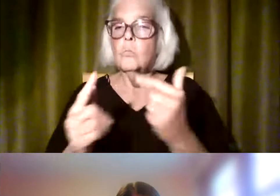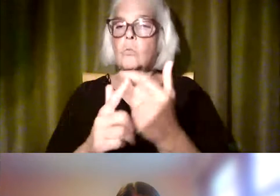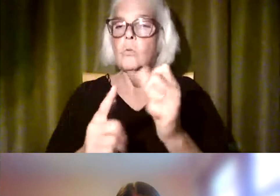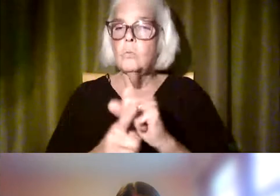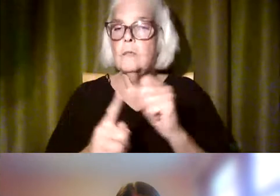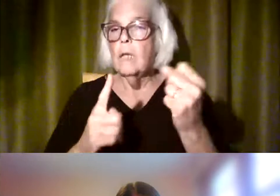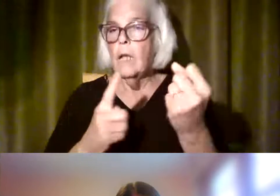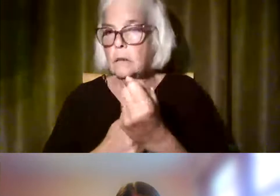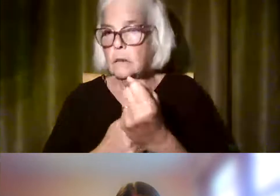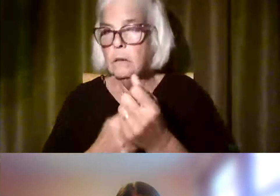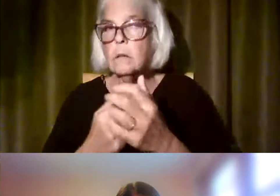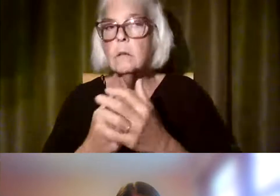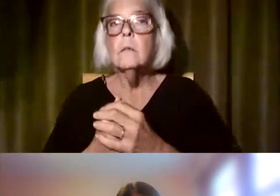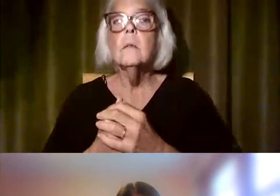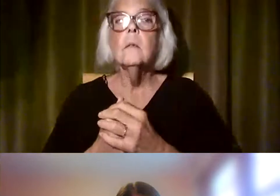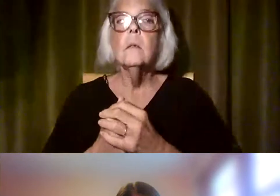support